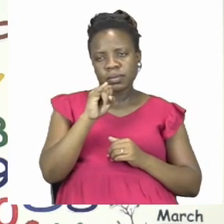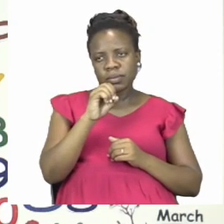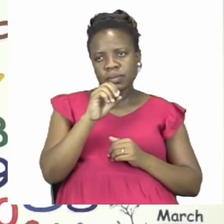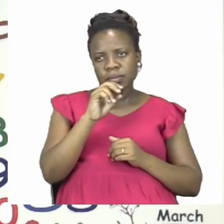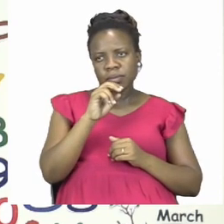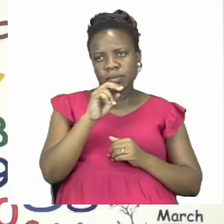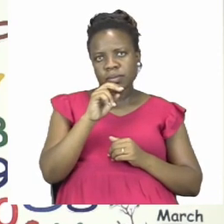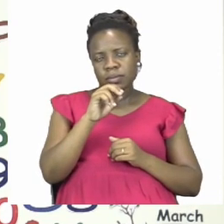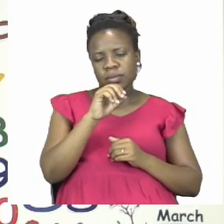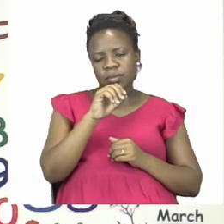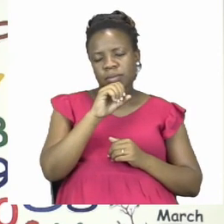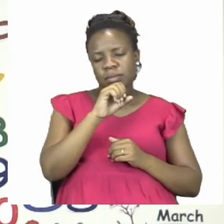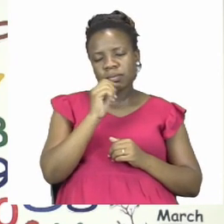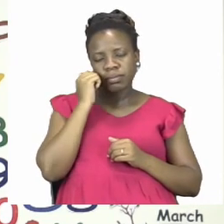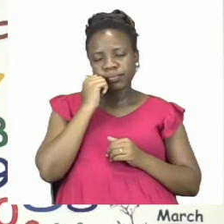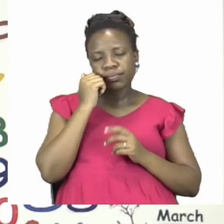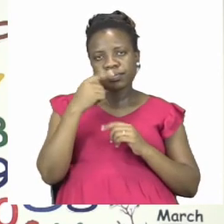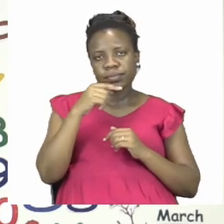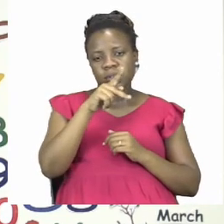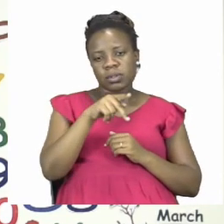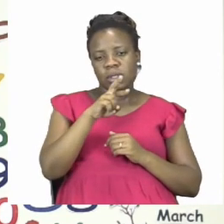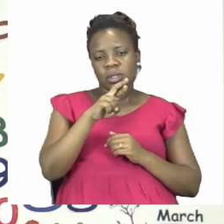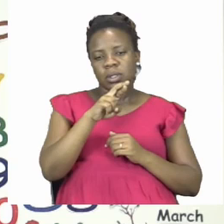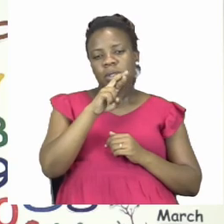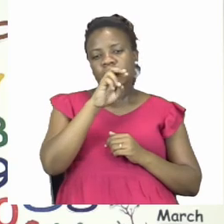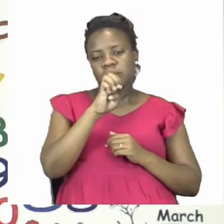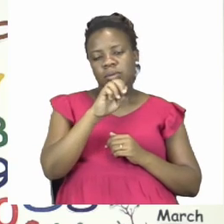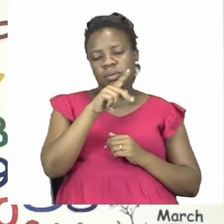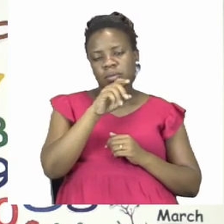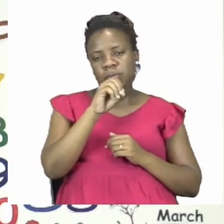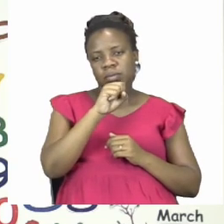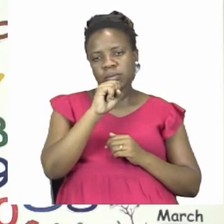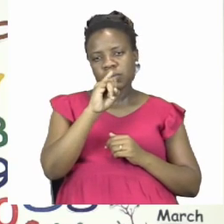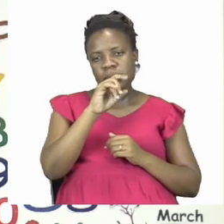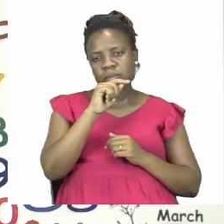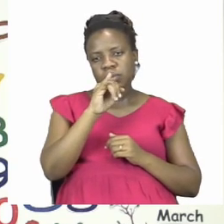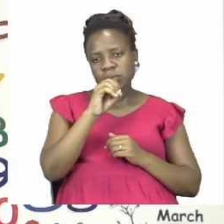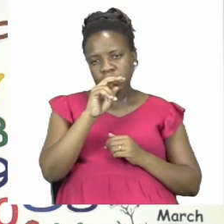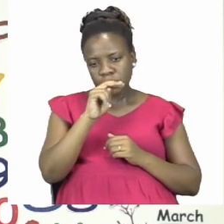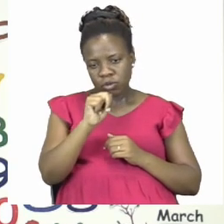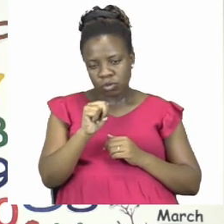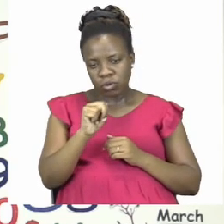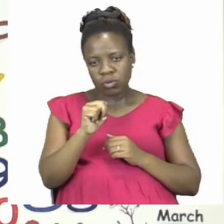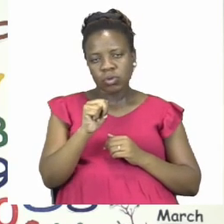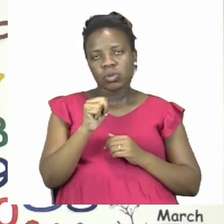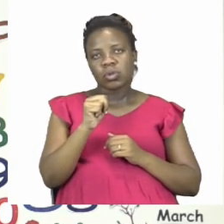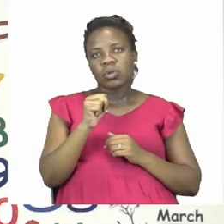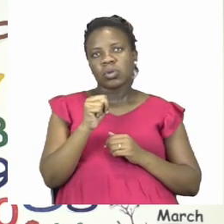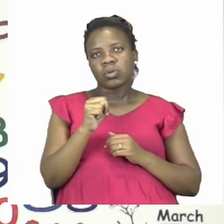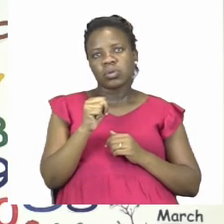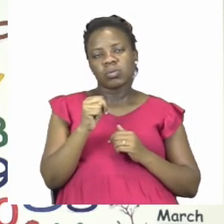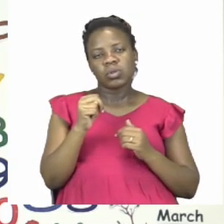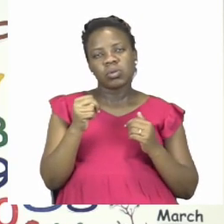especially prepositions of place. Now I'm going to leave you to do the rest by yourself. Don't forget to put a capital letter at the beginning